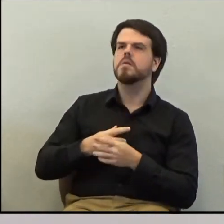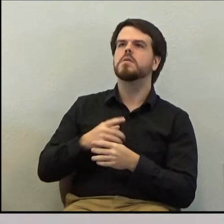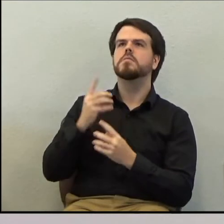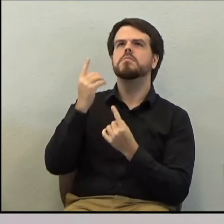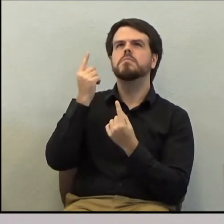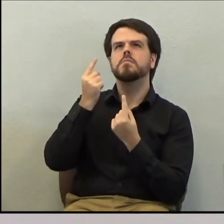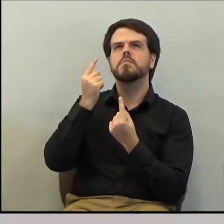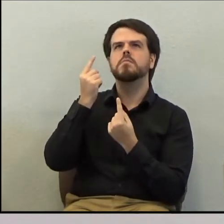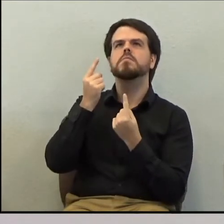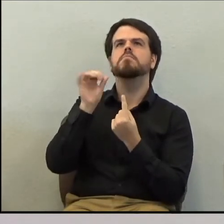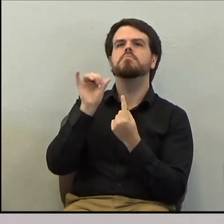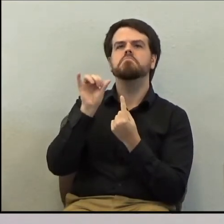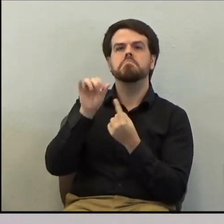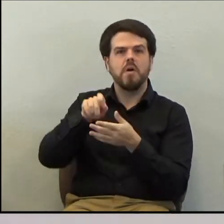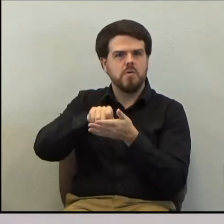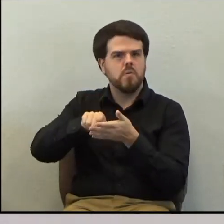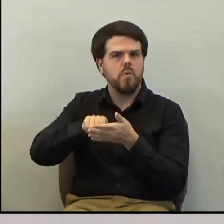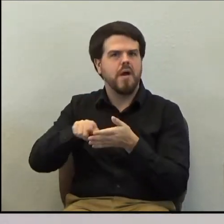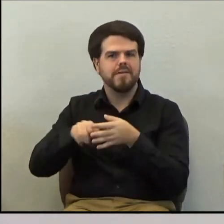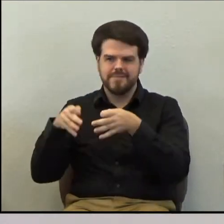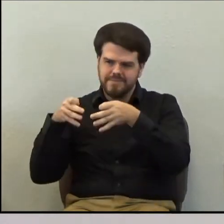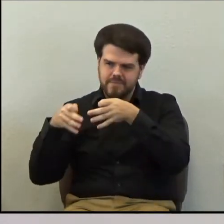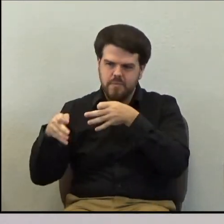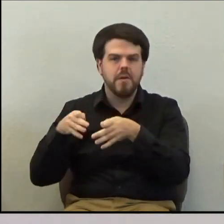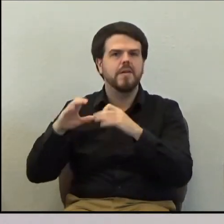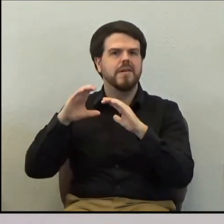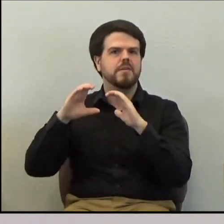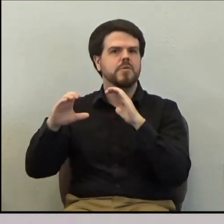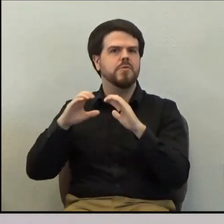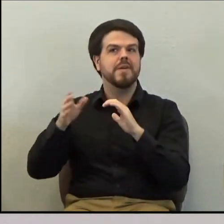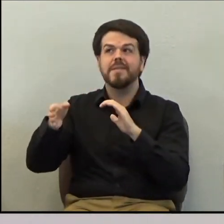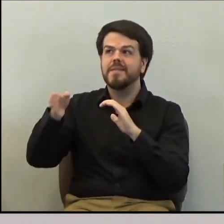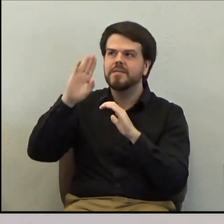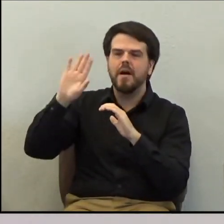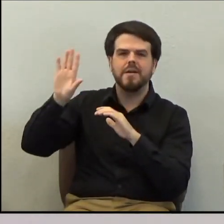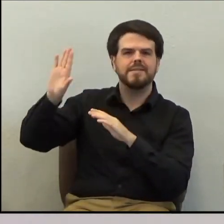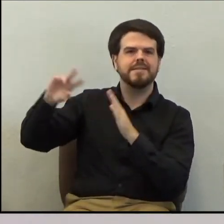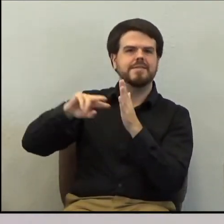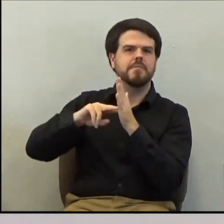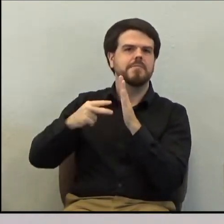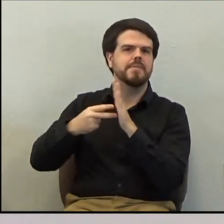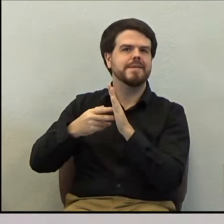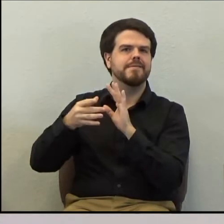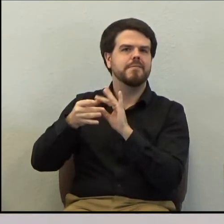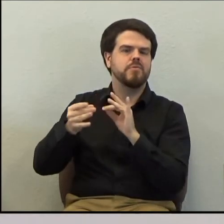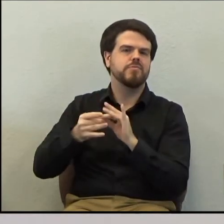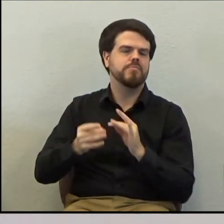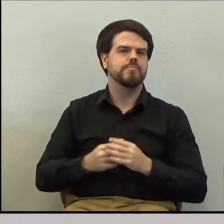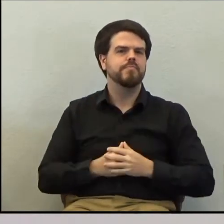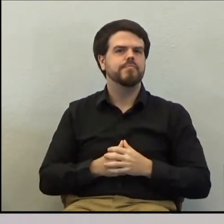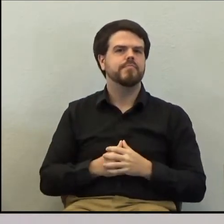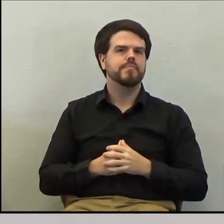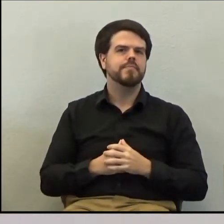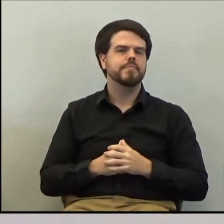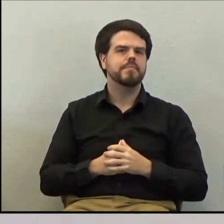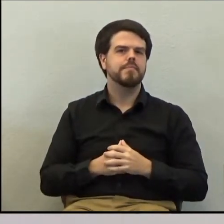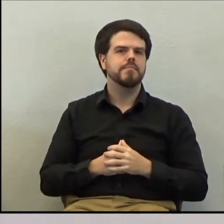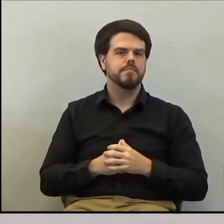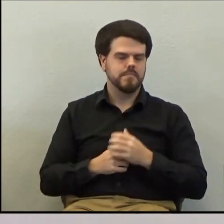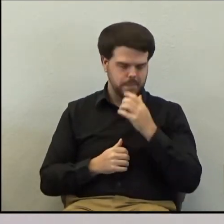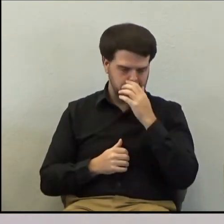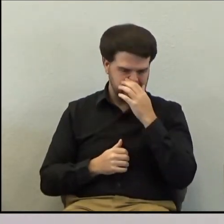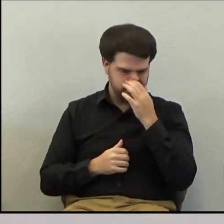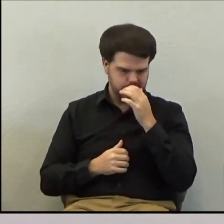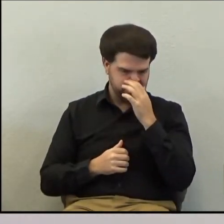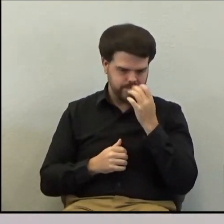words that we can understand, communicating what God wanted communicated. This is